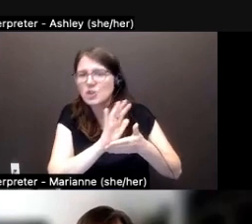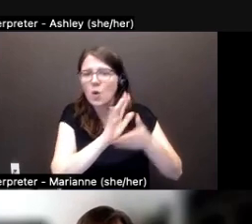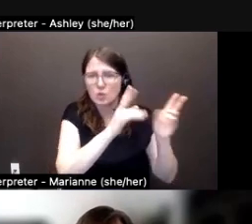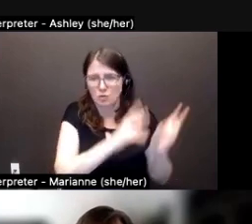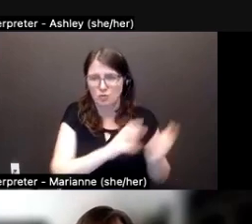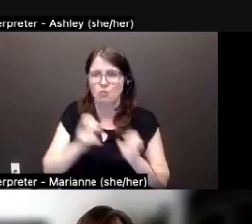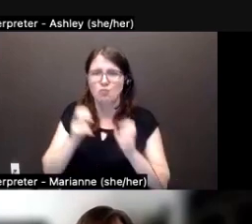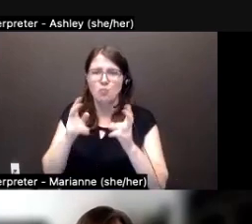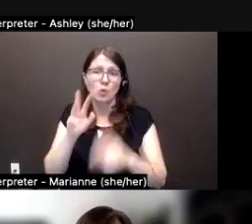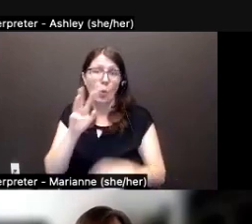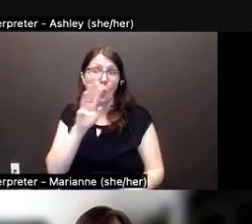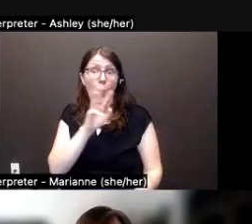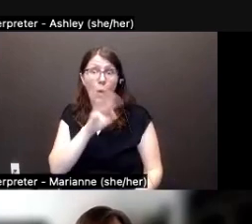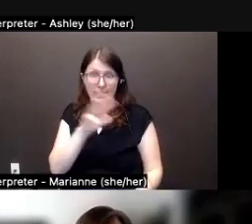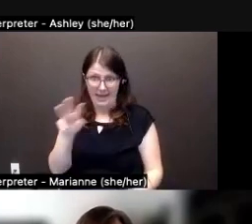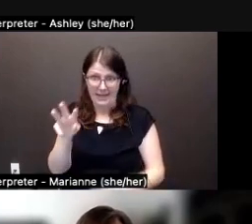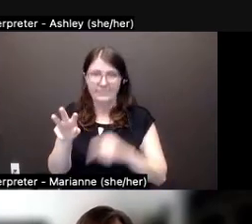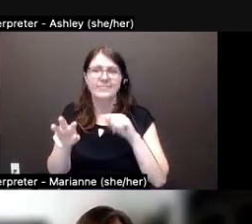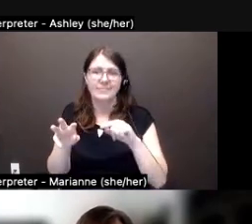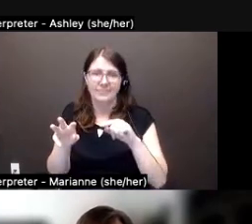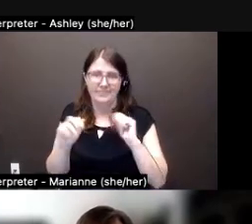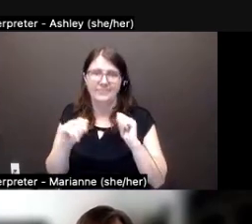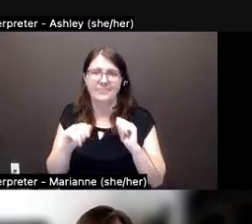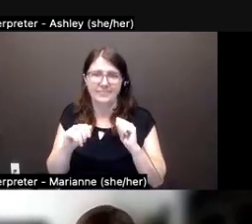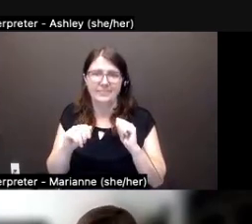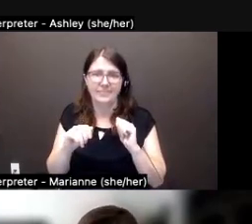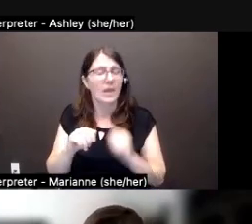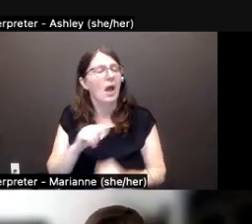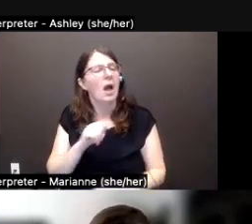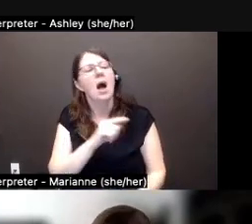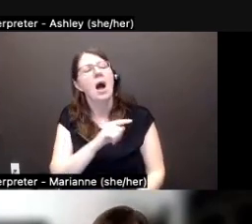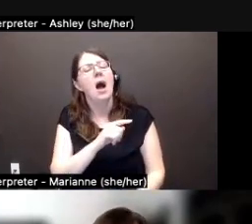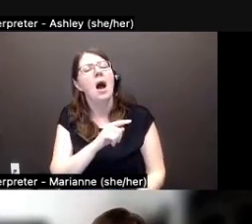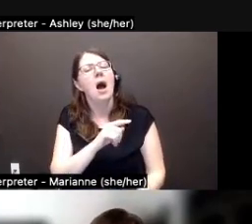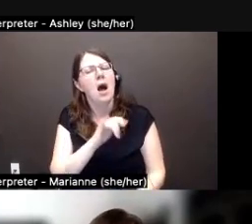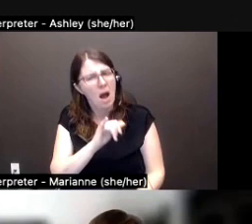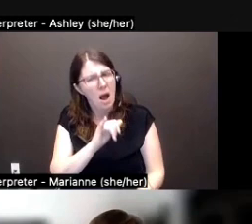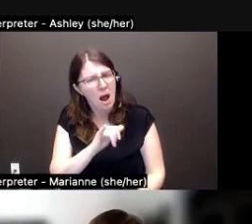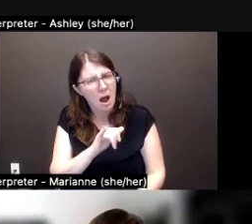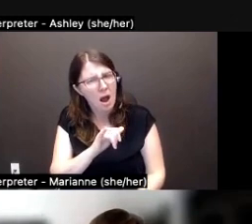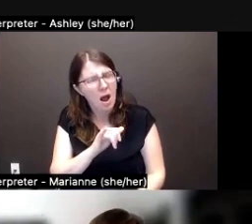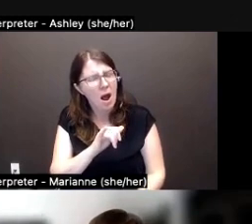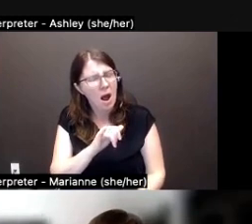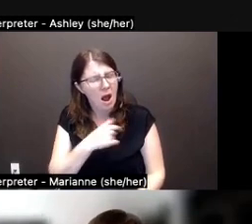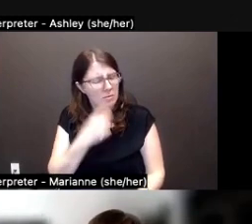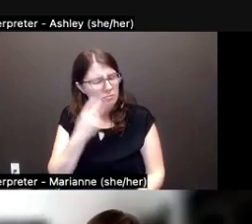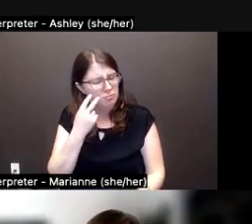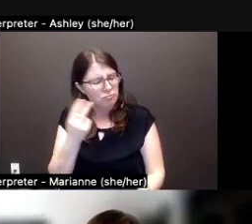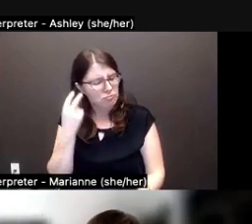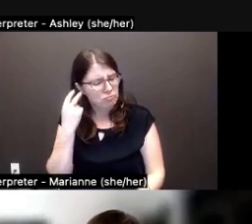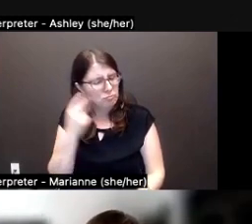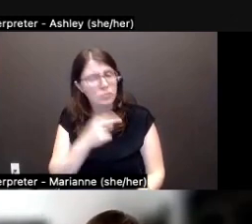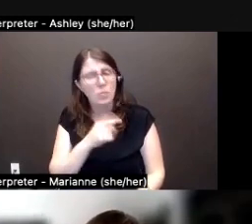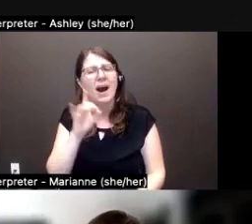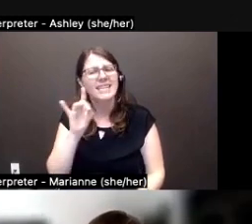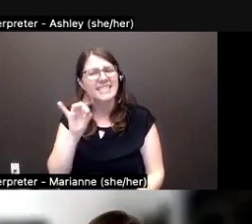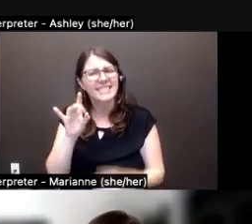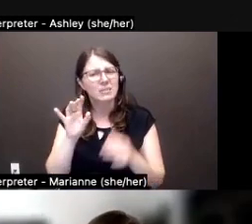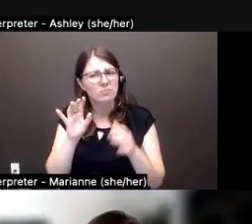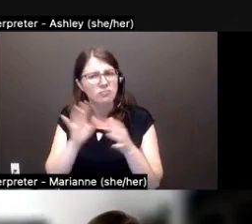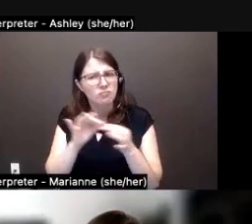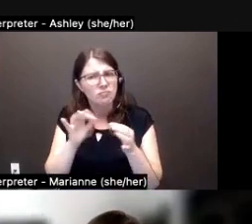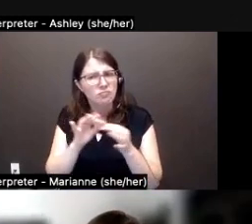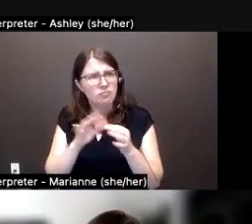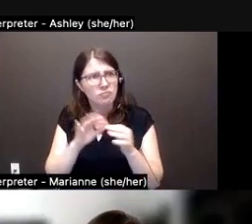site. But I did remember that she did mention something about Canva being able to create